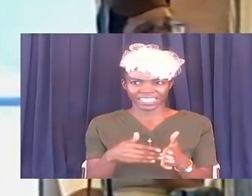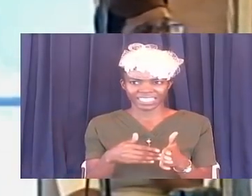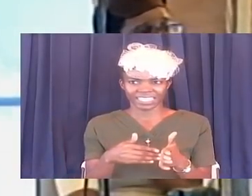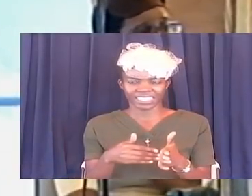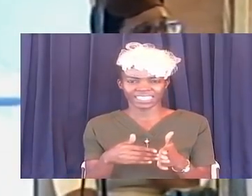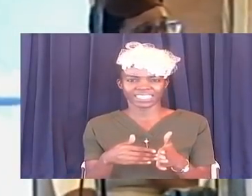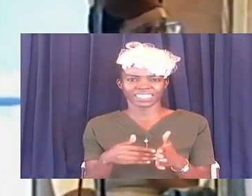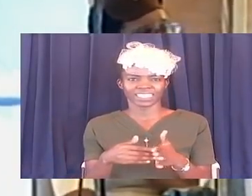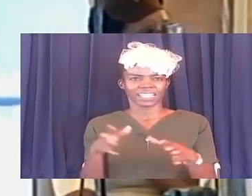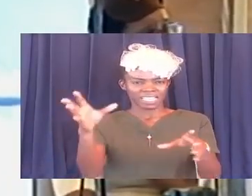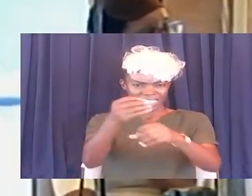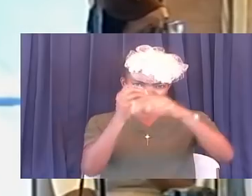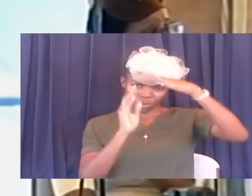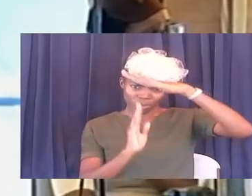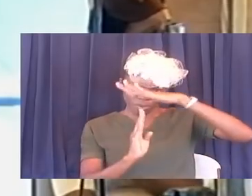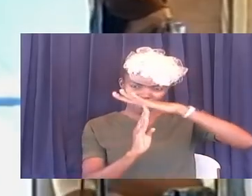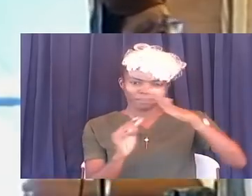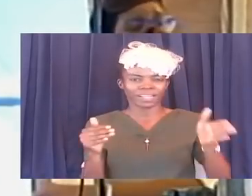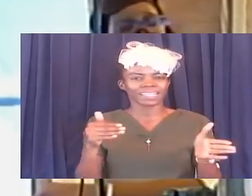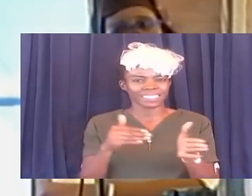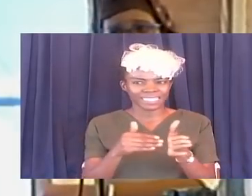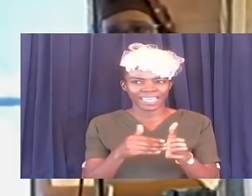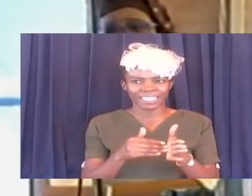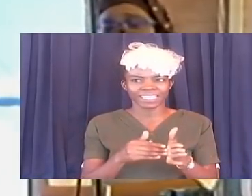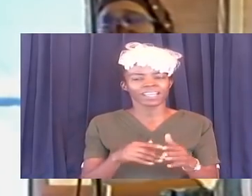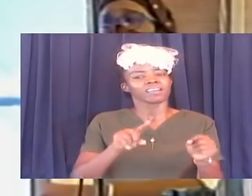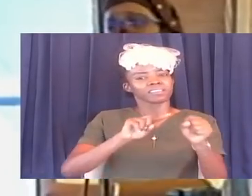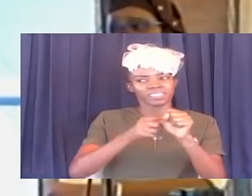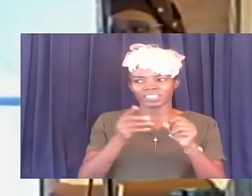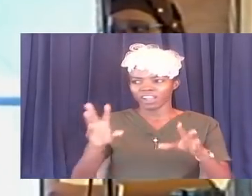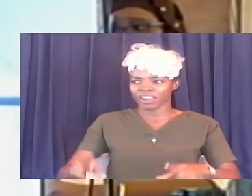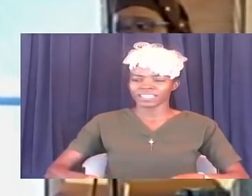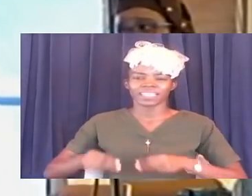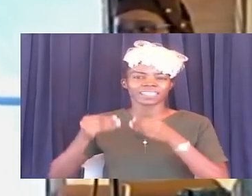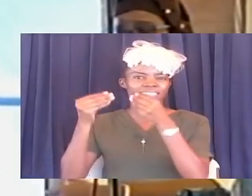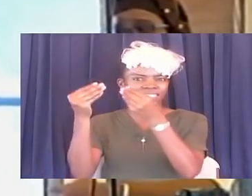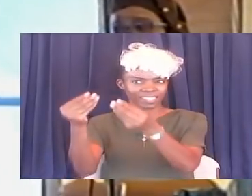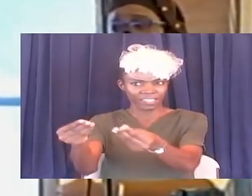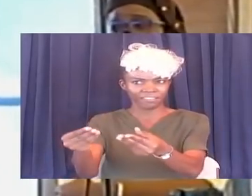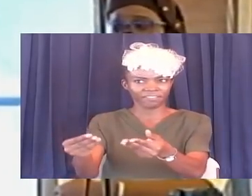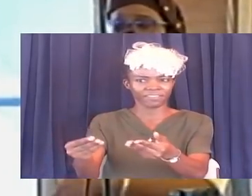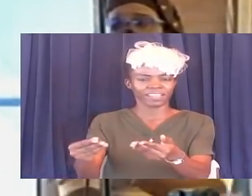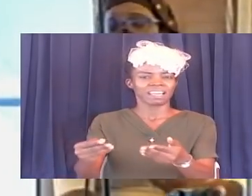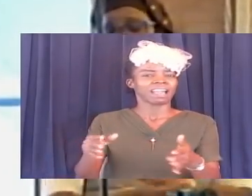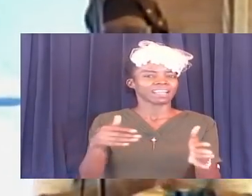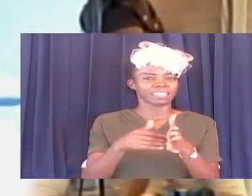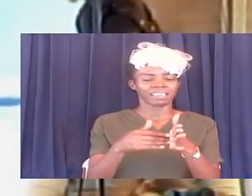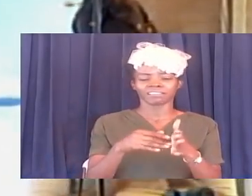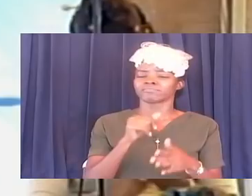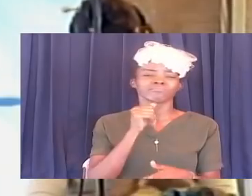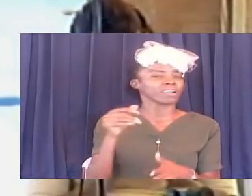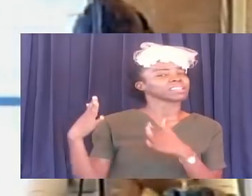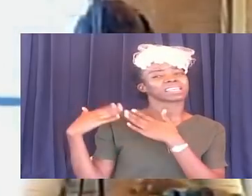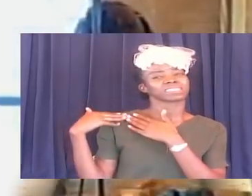of giving. Hallelujah. Without expecting to receive anything.